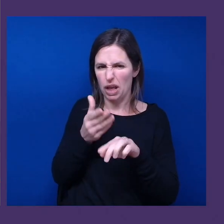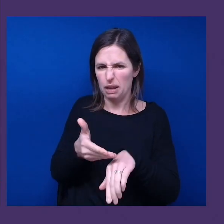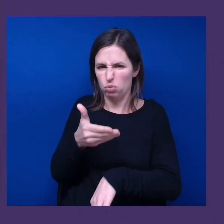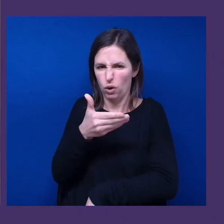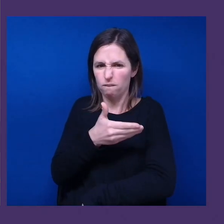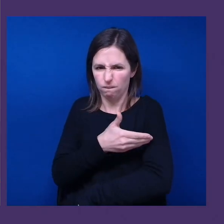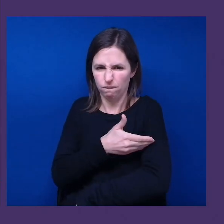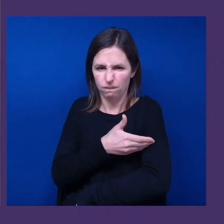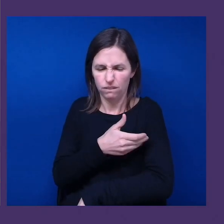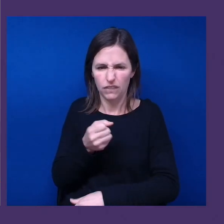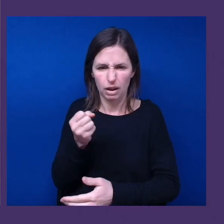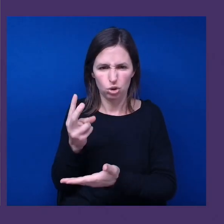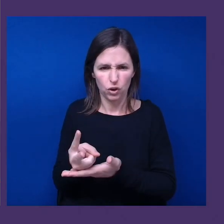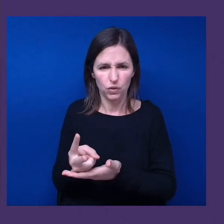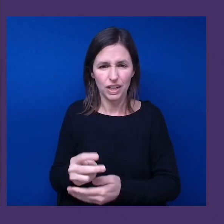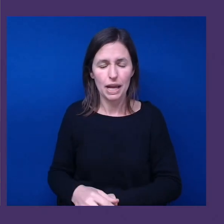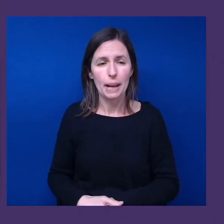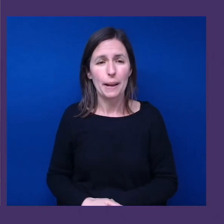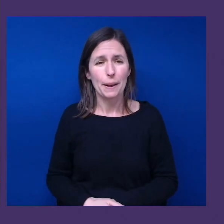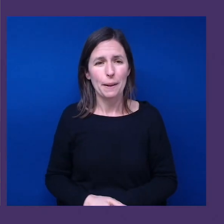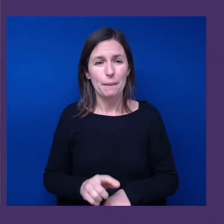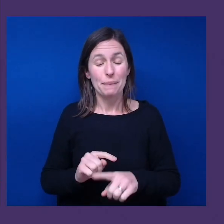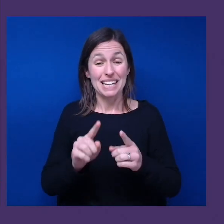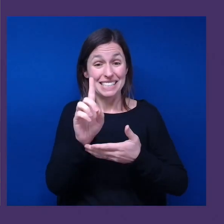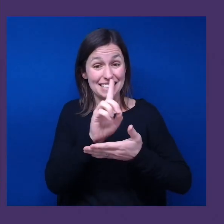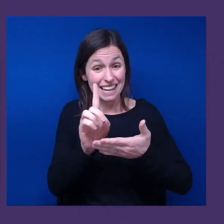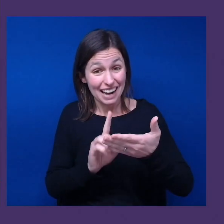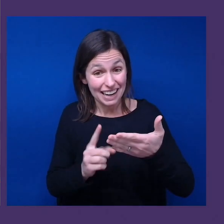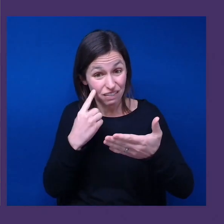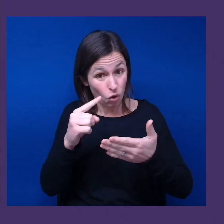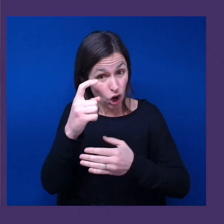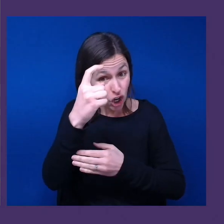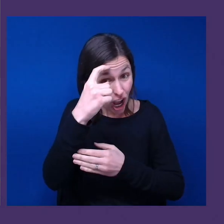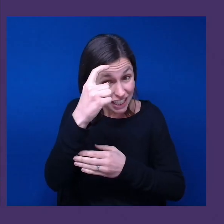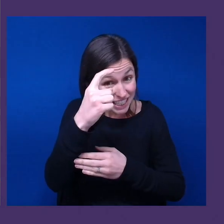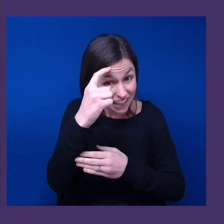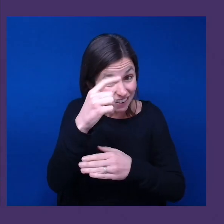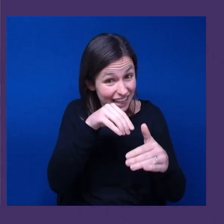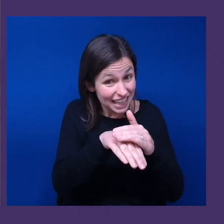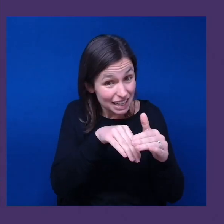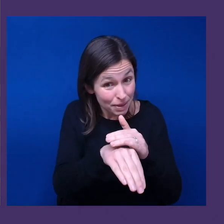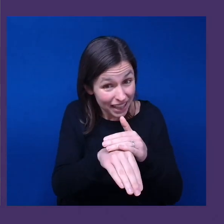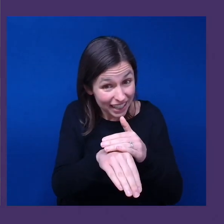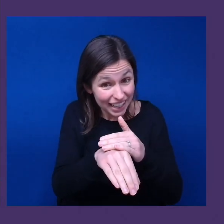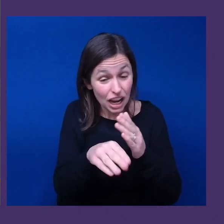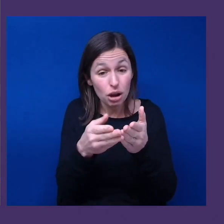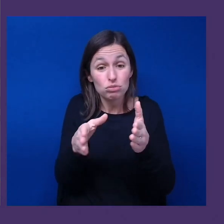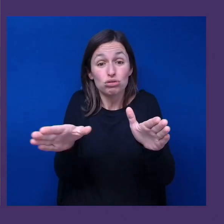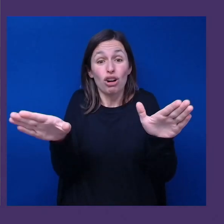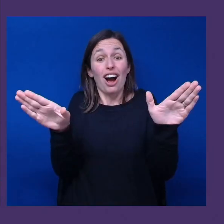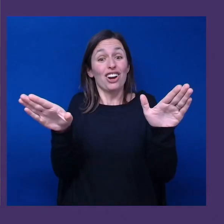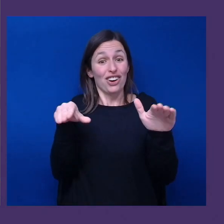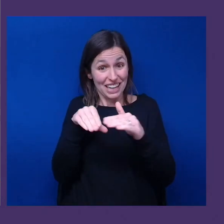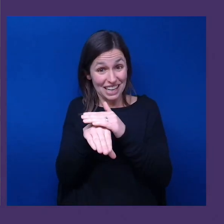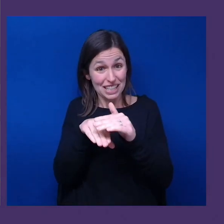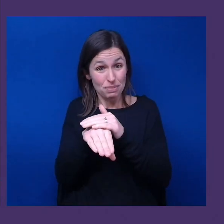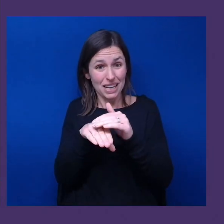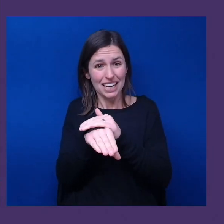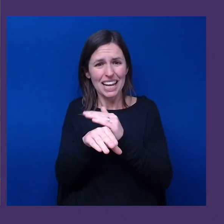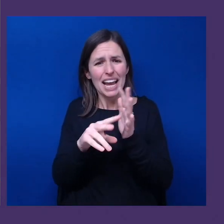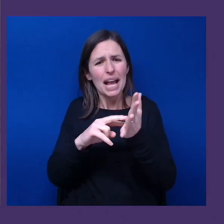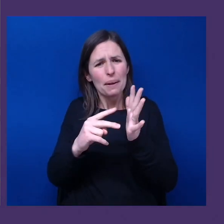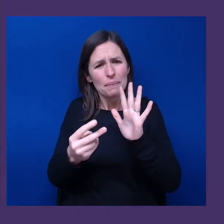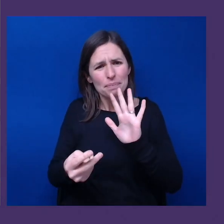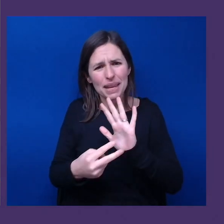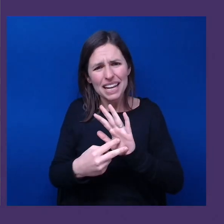designing for cognitive diversity, designing for broad accessibility leads to better content, better usability, and just